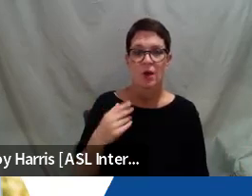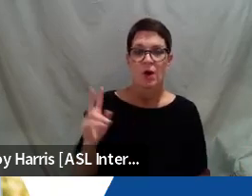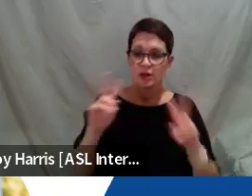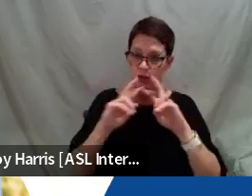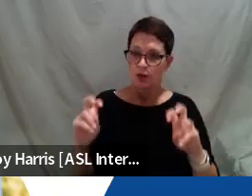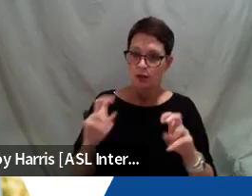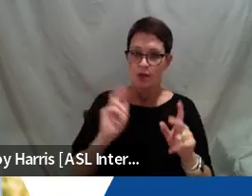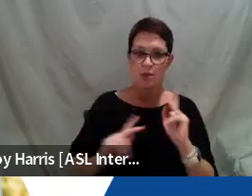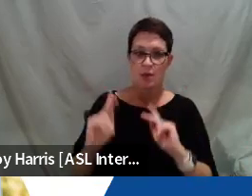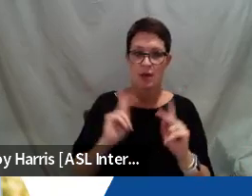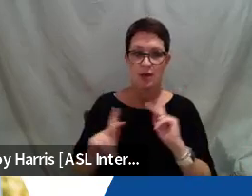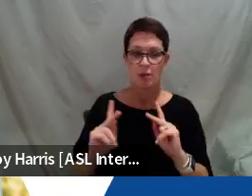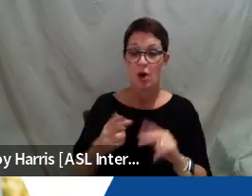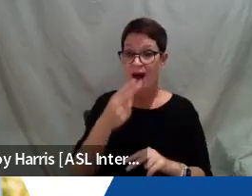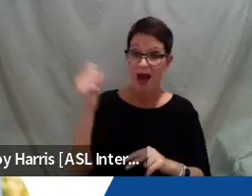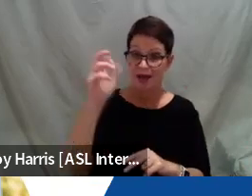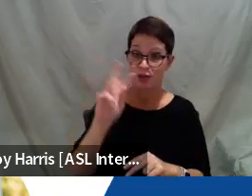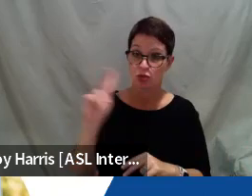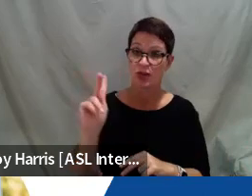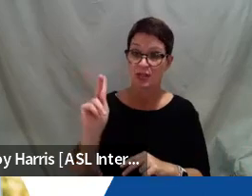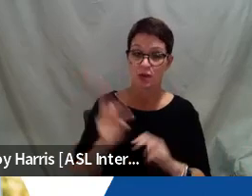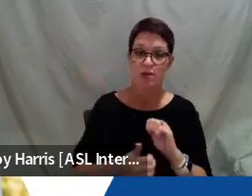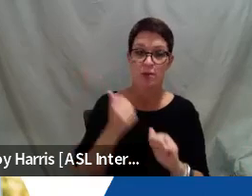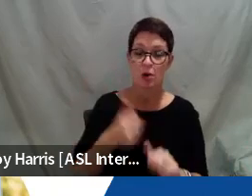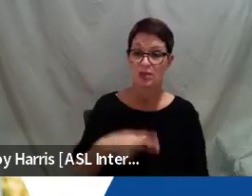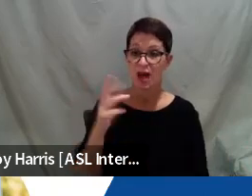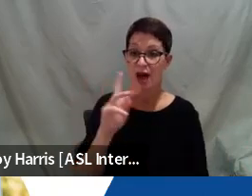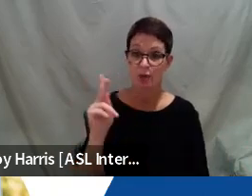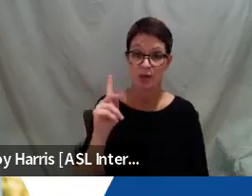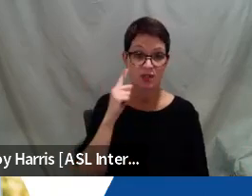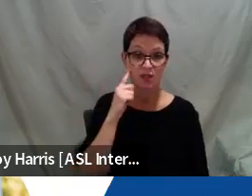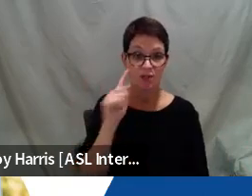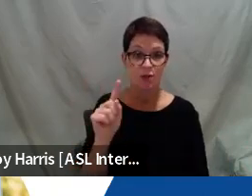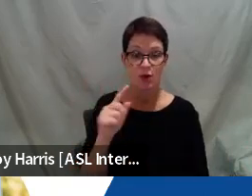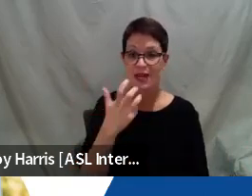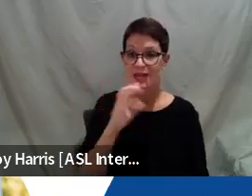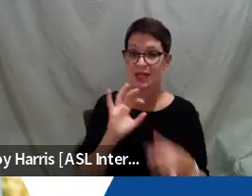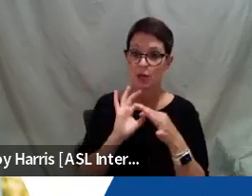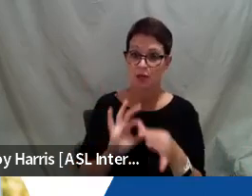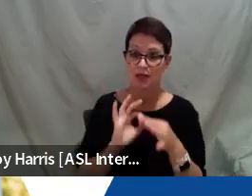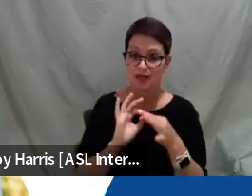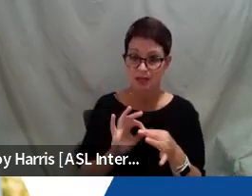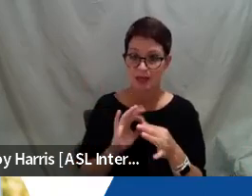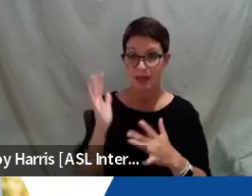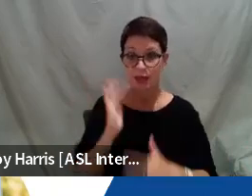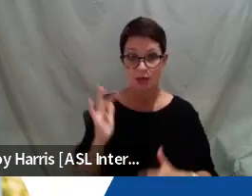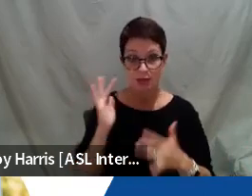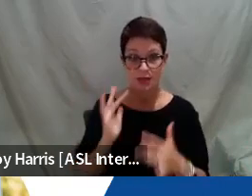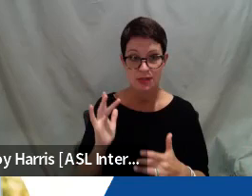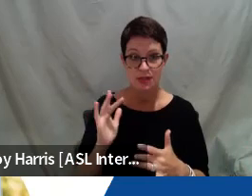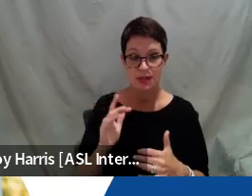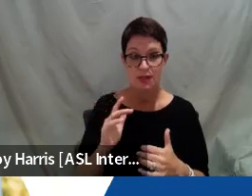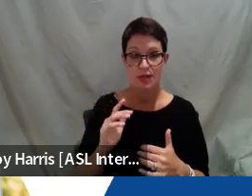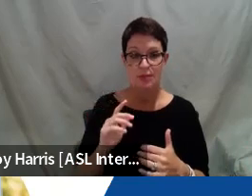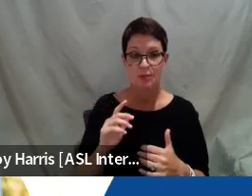people that are at the highest risk or have the most risk for experiencing a heat-related illness. And